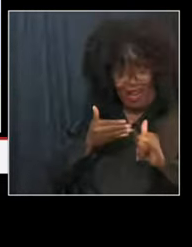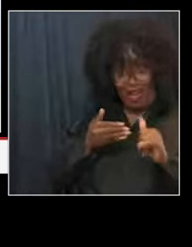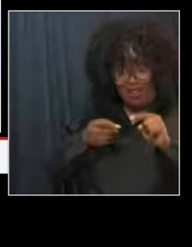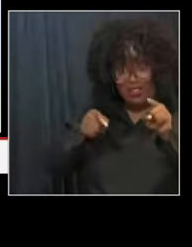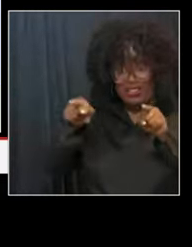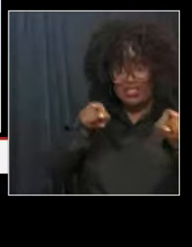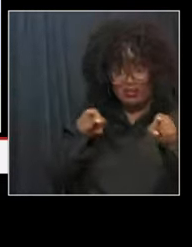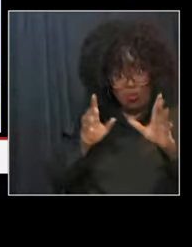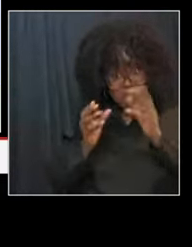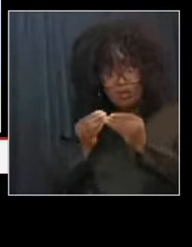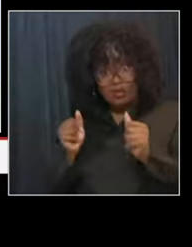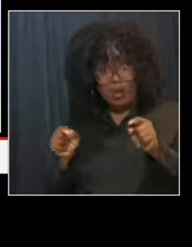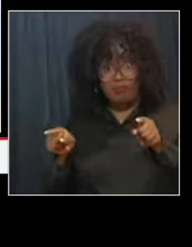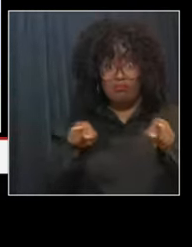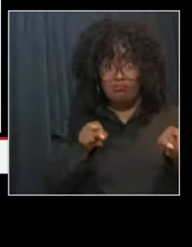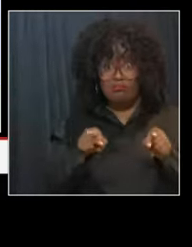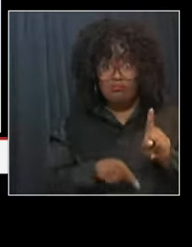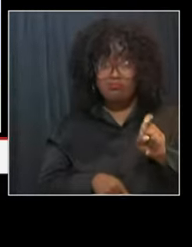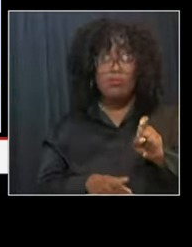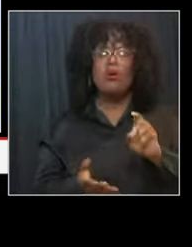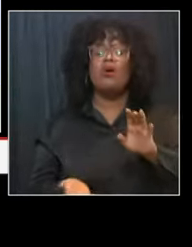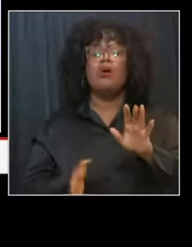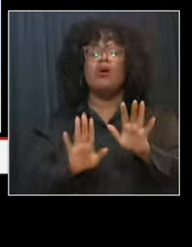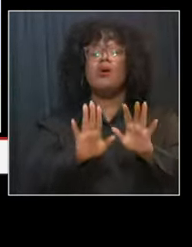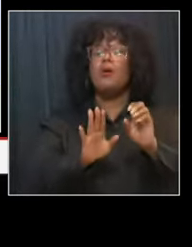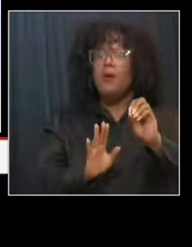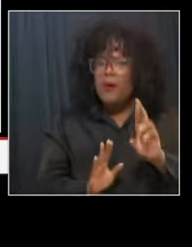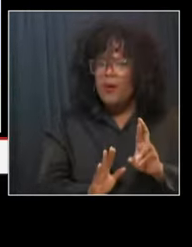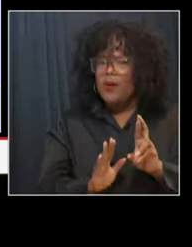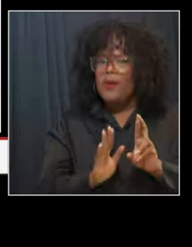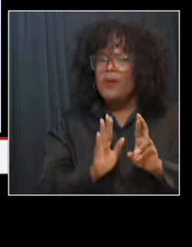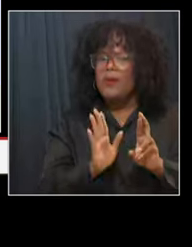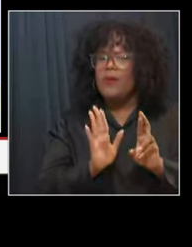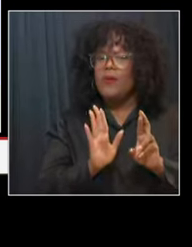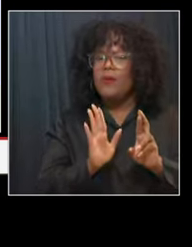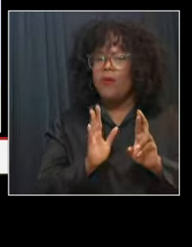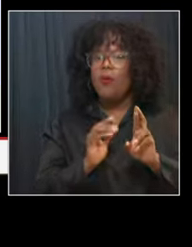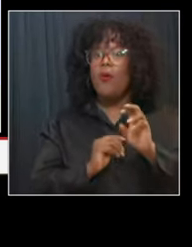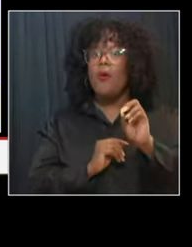we anticipate a larger surplus than had the CR not happened?